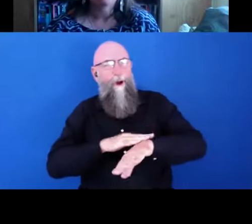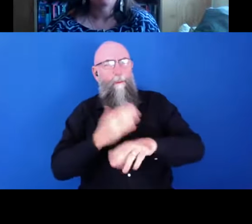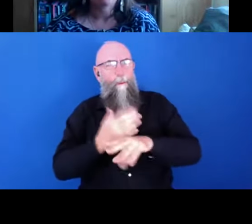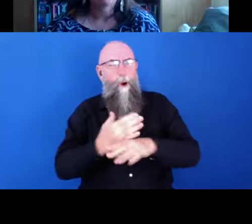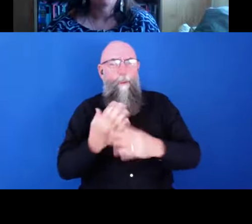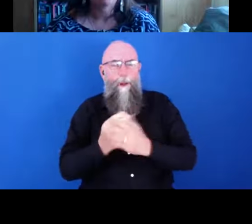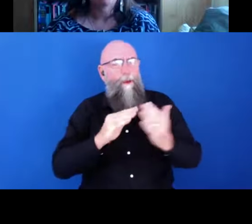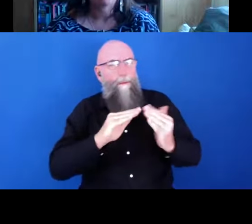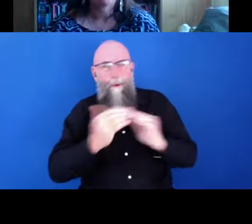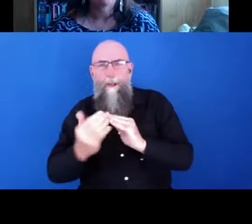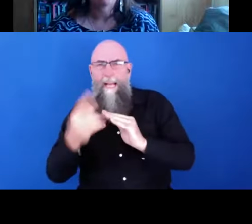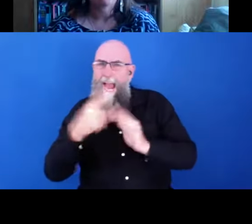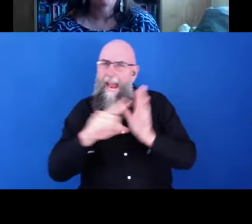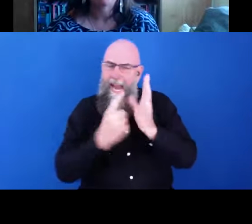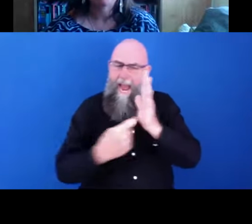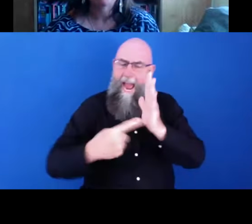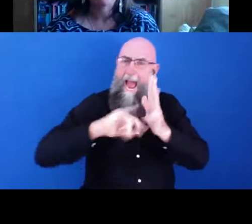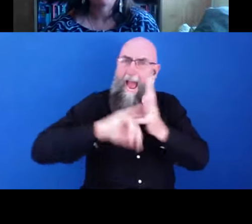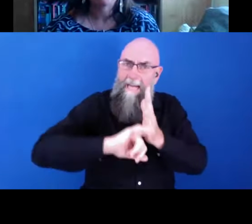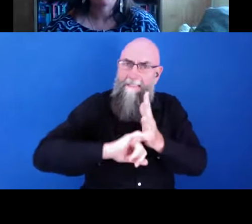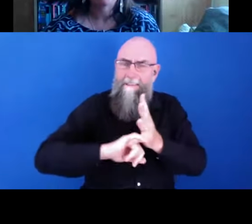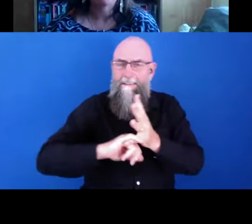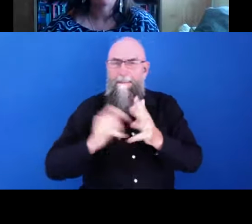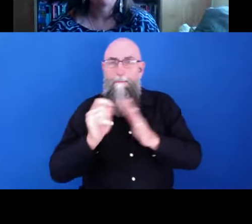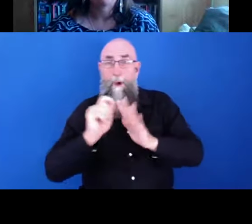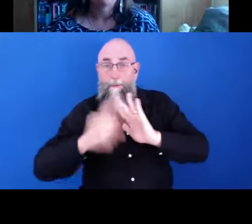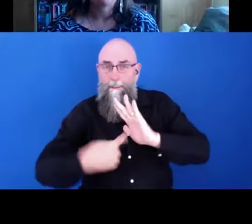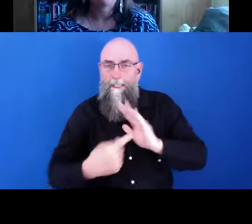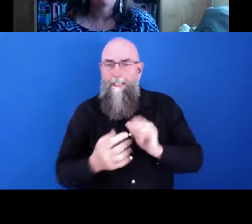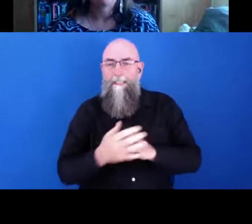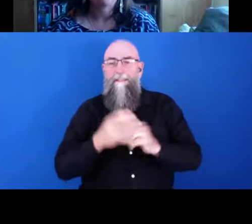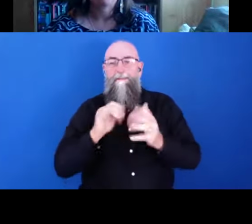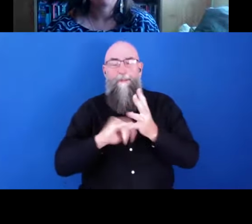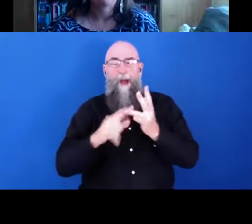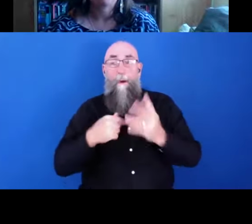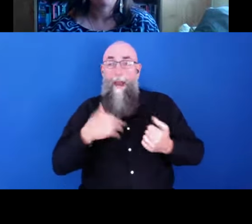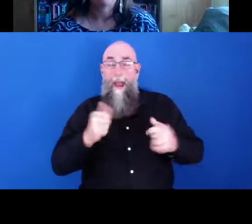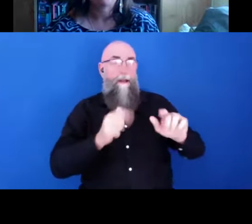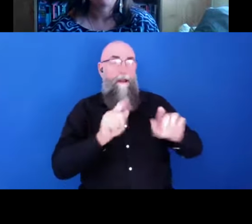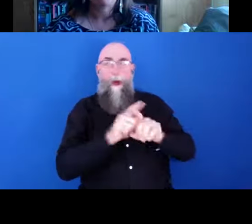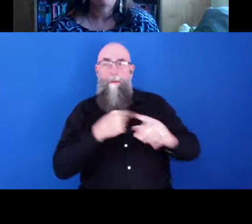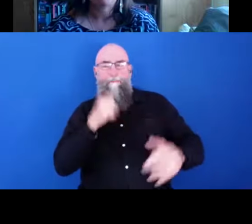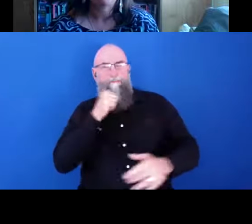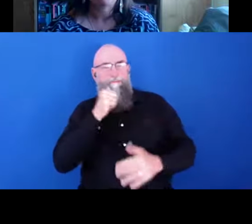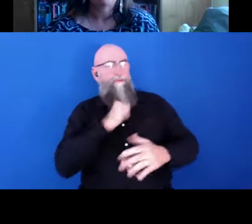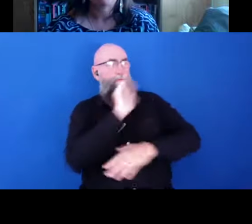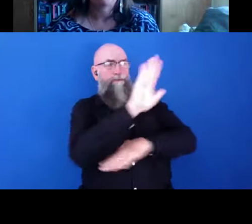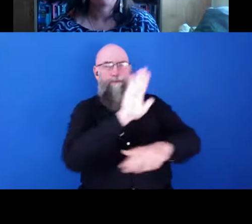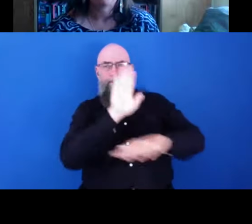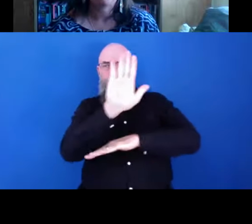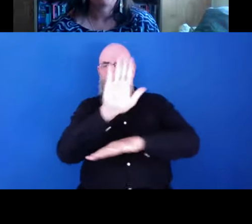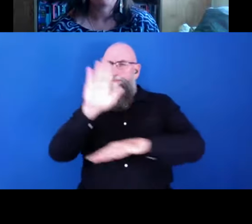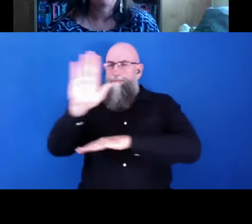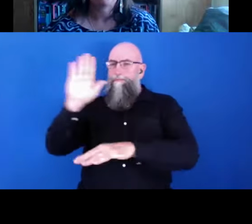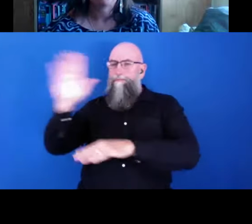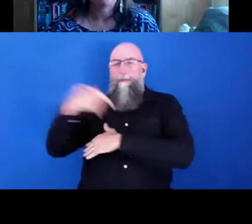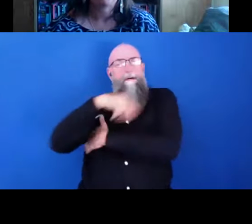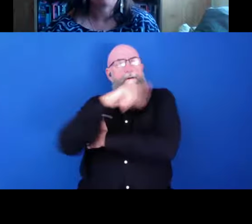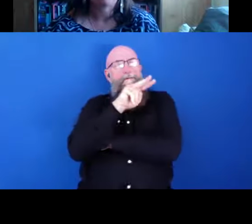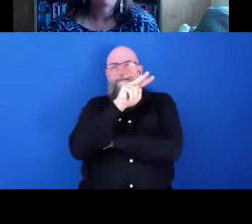And, and we had like, here's some examples of what they've done with the people, um, on the wall. So they could look at the artists and they could see their